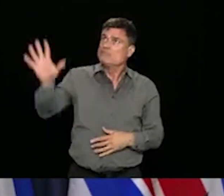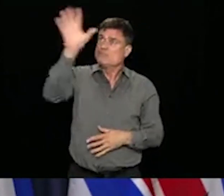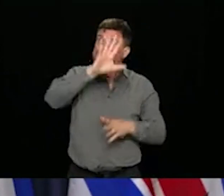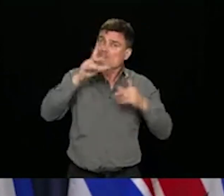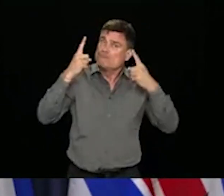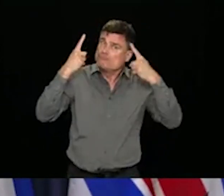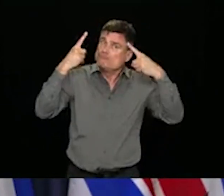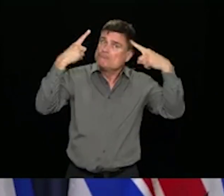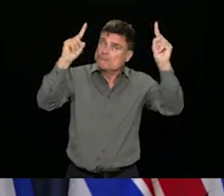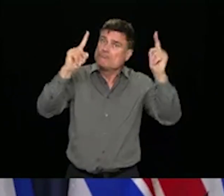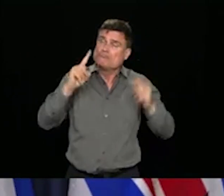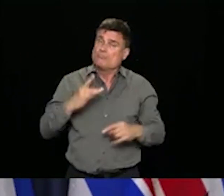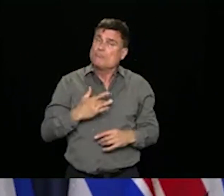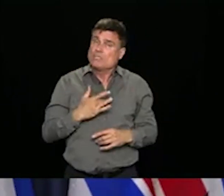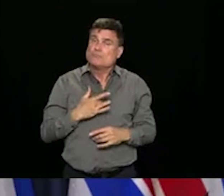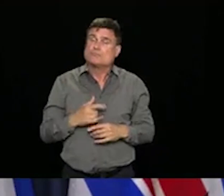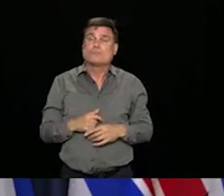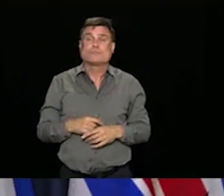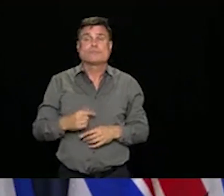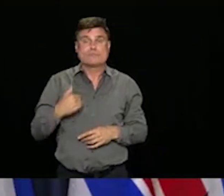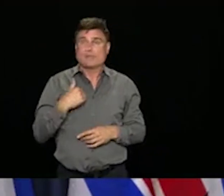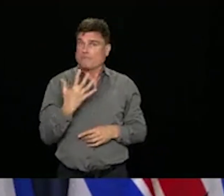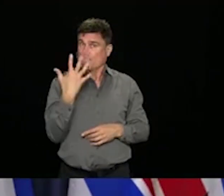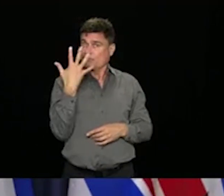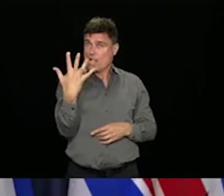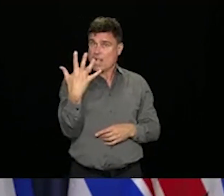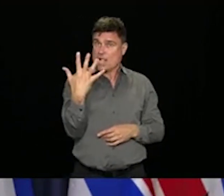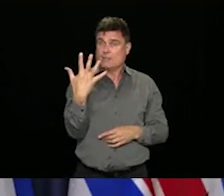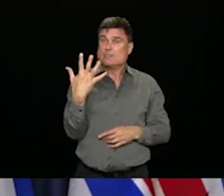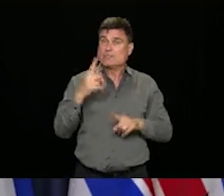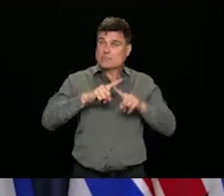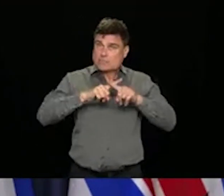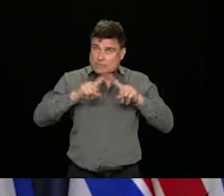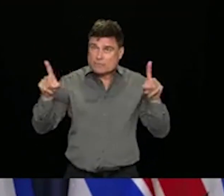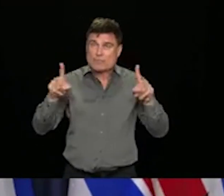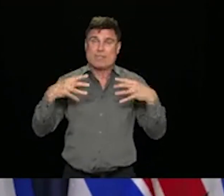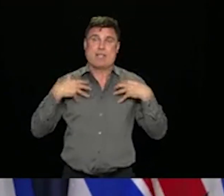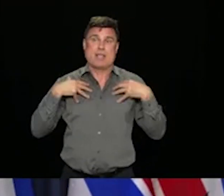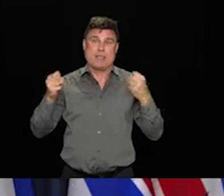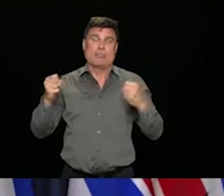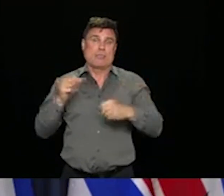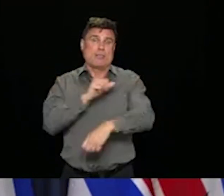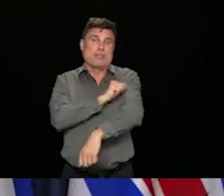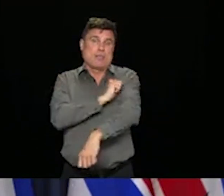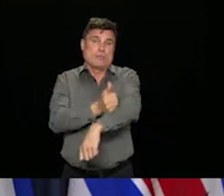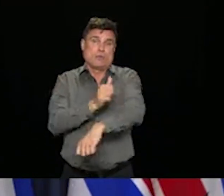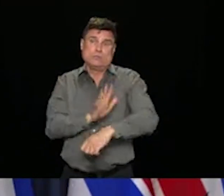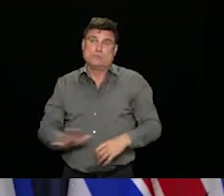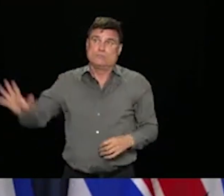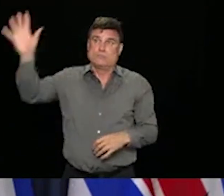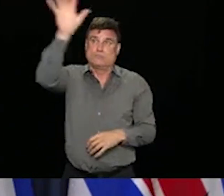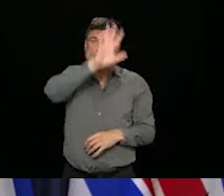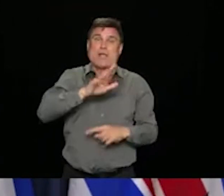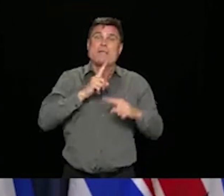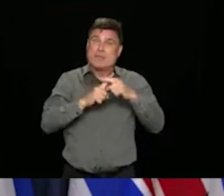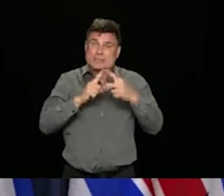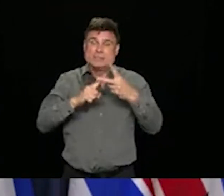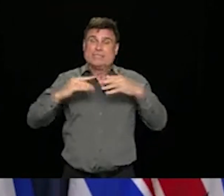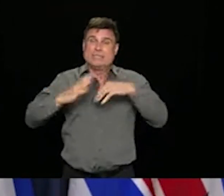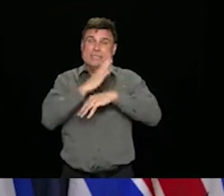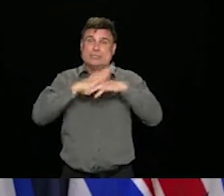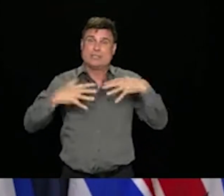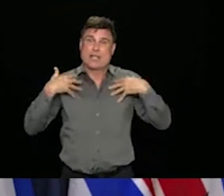have 5 regional health authorities. We have the Provincial Health Services Authority. We have the First Nations Health Authority, which gives us, I think, an